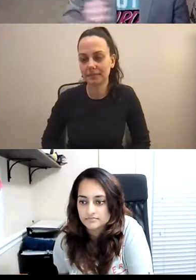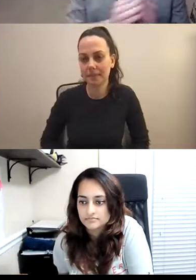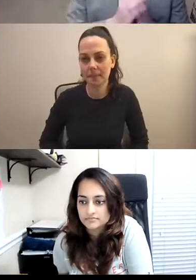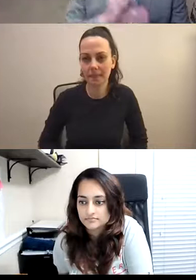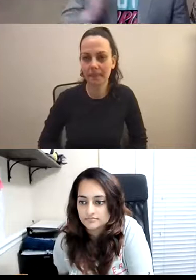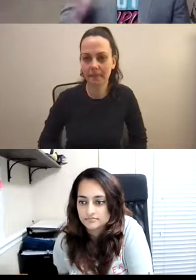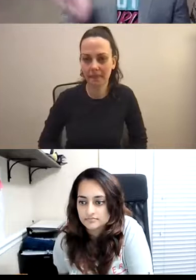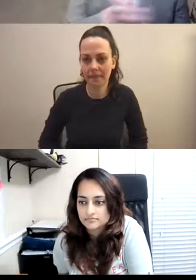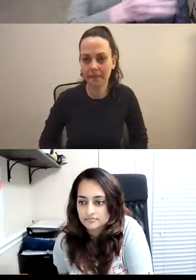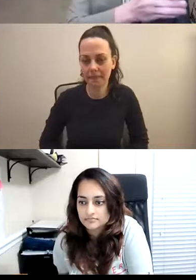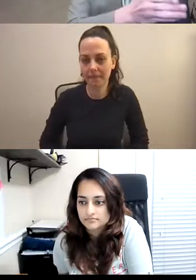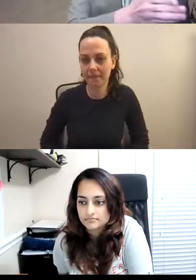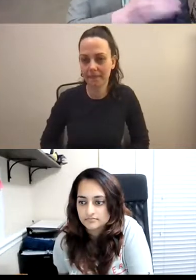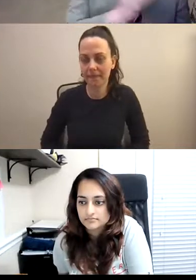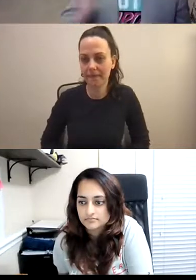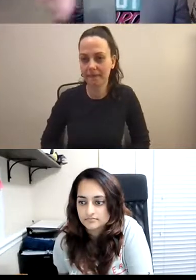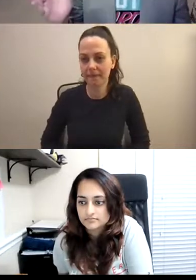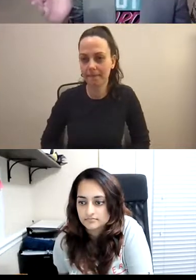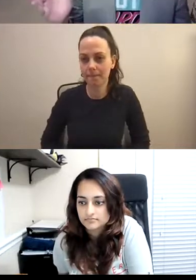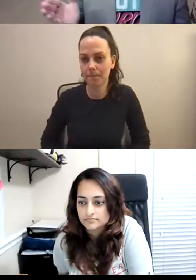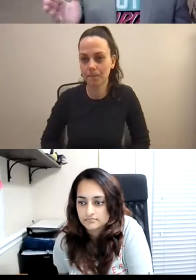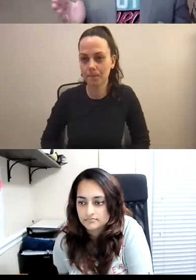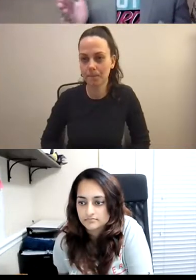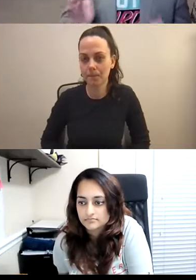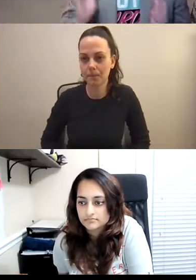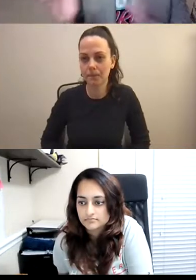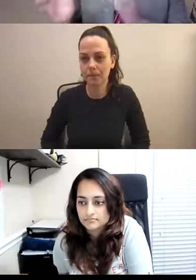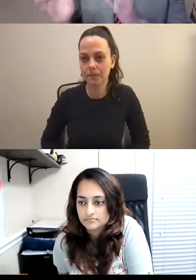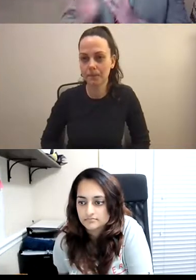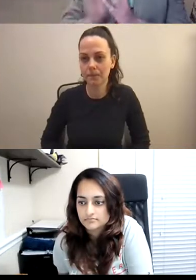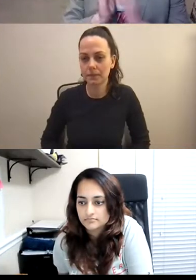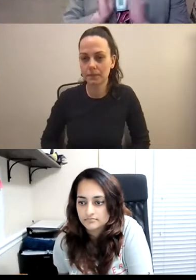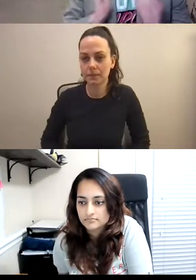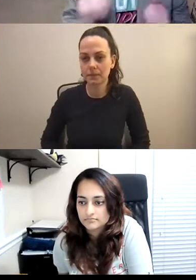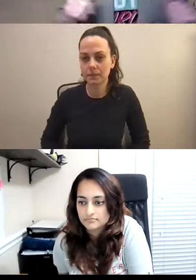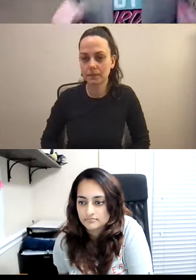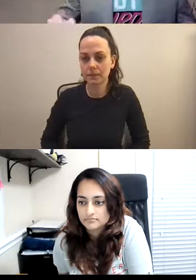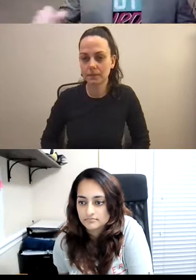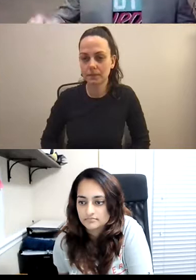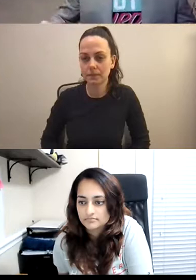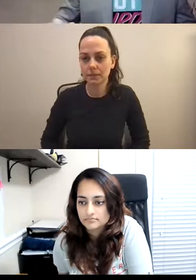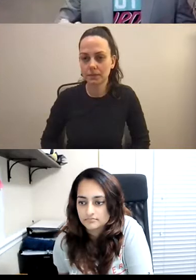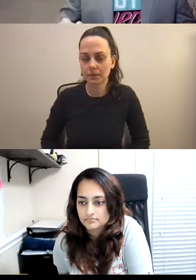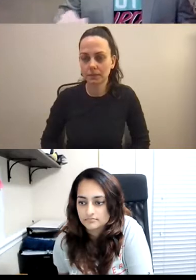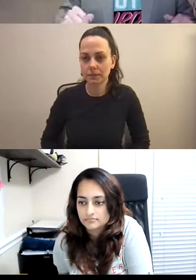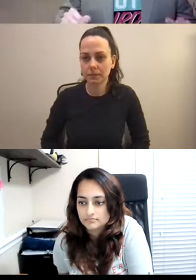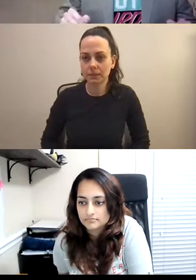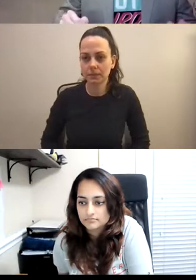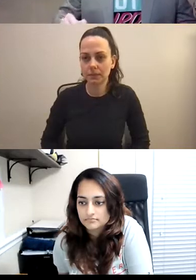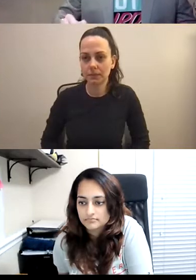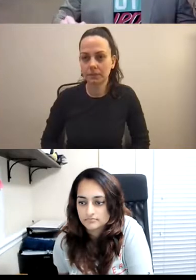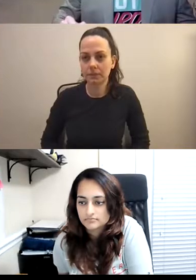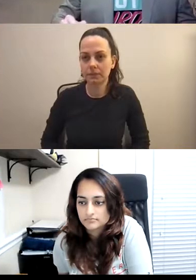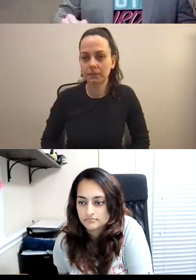everybody's, from their experience, has shown that once we start like letting go of the expectations a